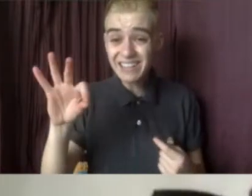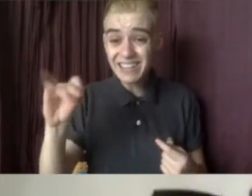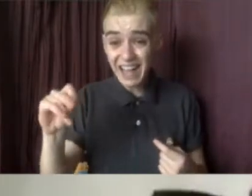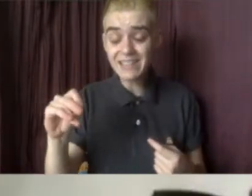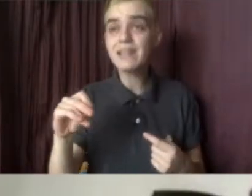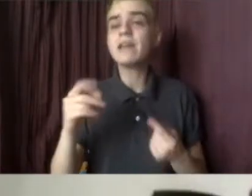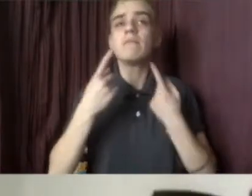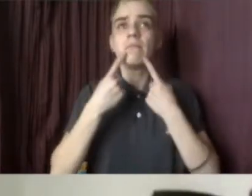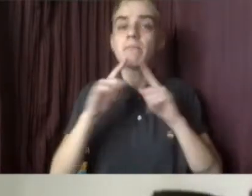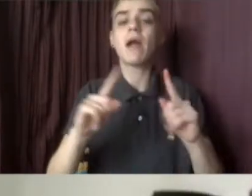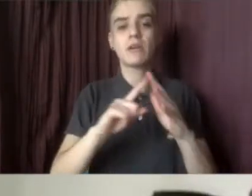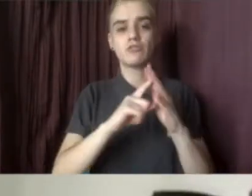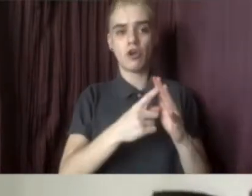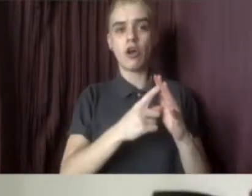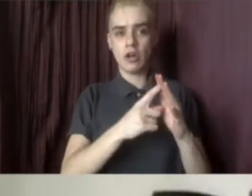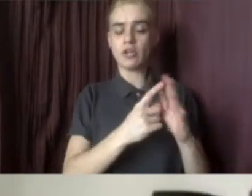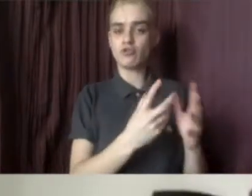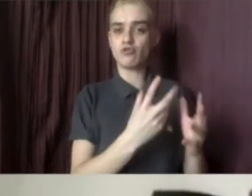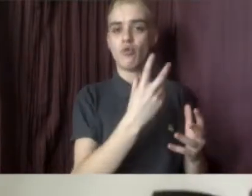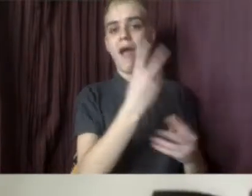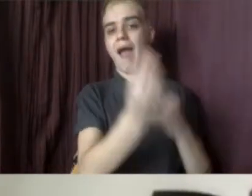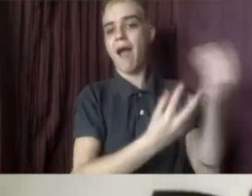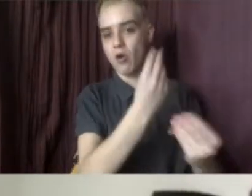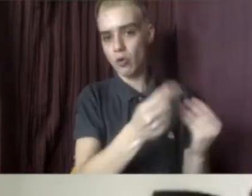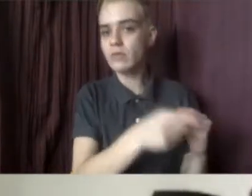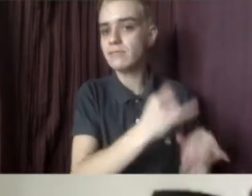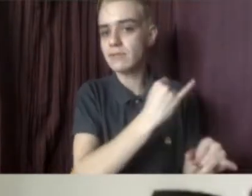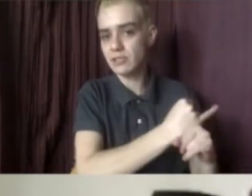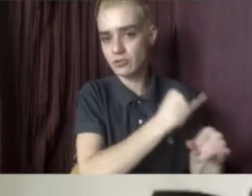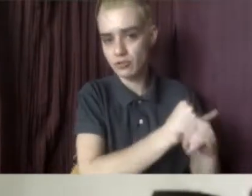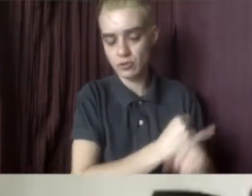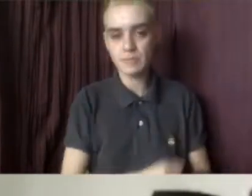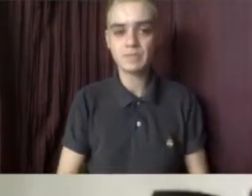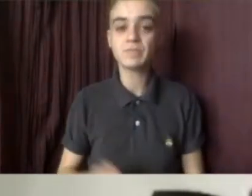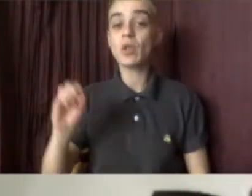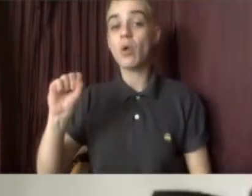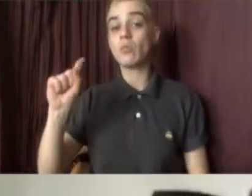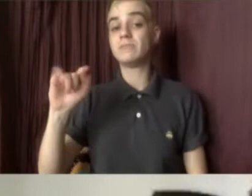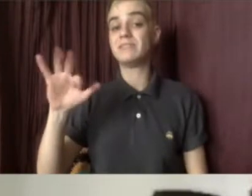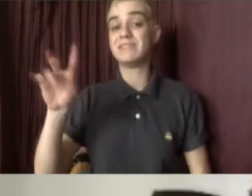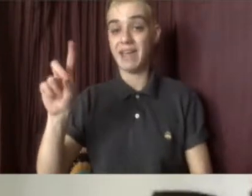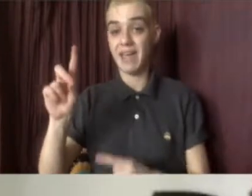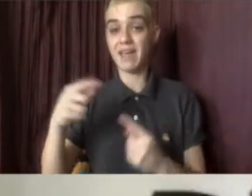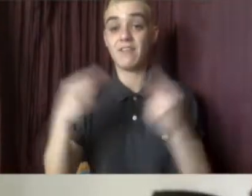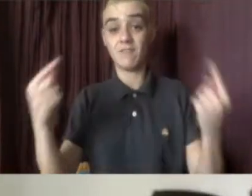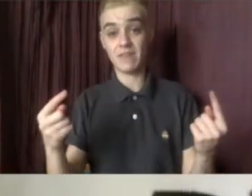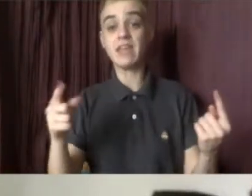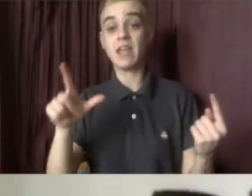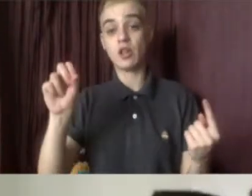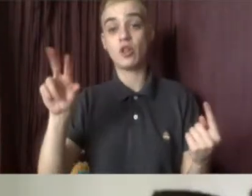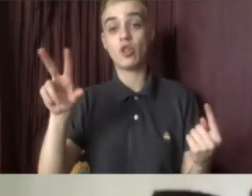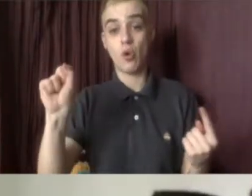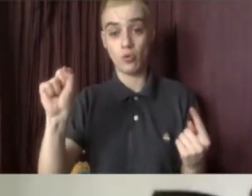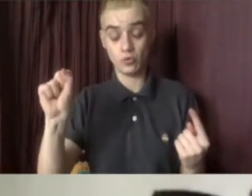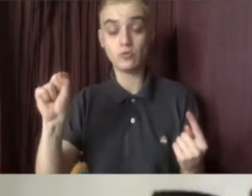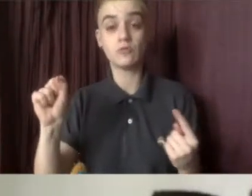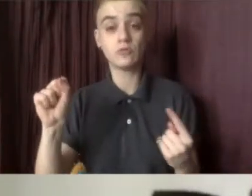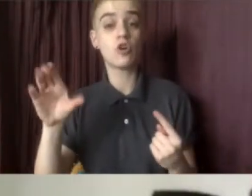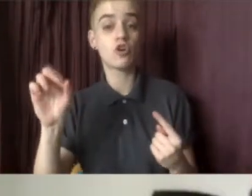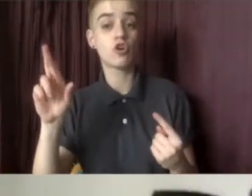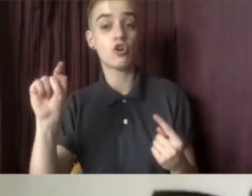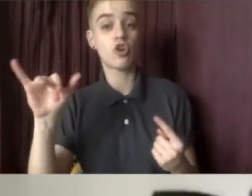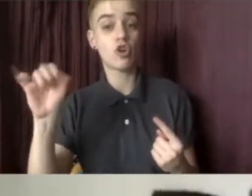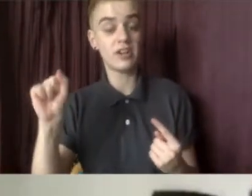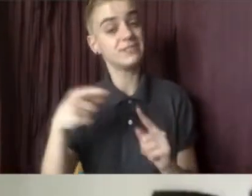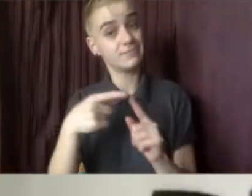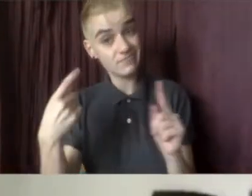ADA, 1990, and in 1995, her case to say that people with disabilities should not be institutionalized. If they wish to get out, let them out. And when